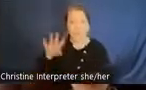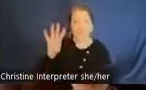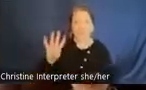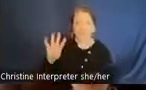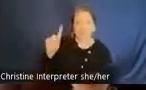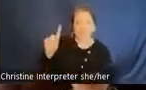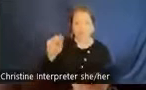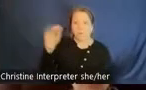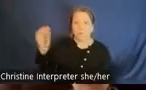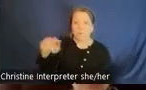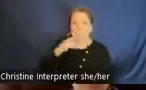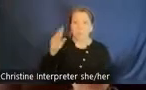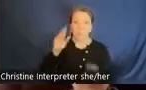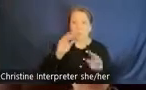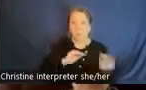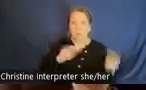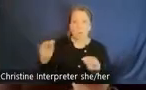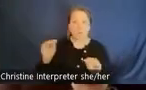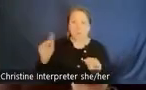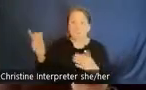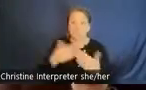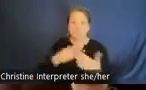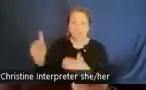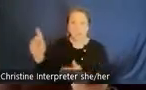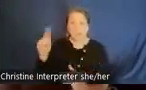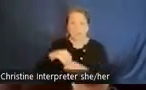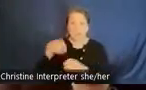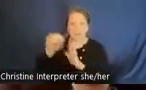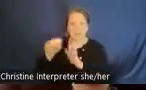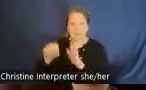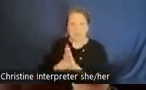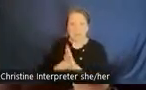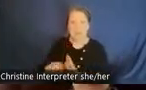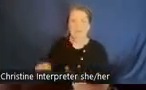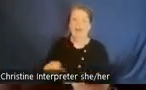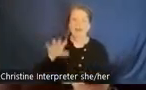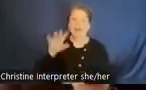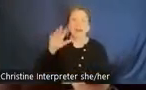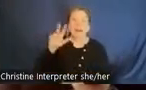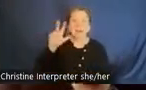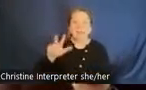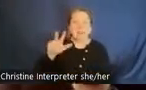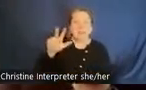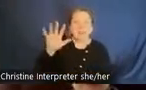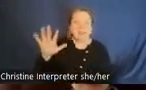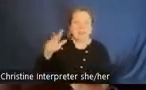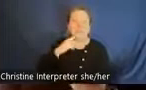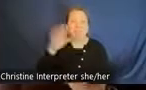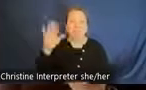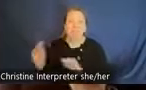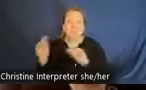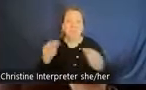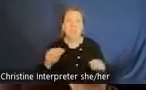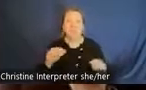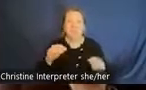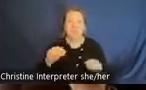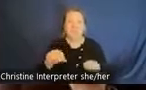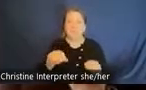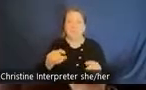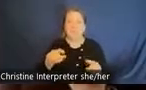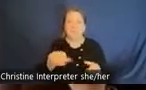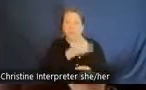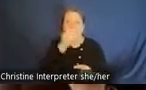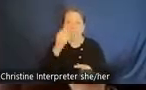within the state, 35% would move elsewhere in their country, and 22% would actually move to another